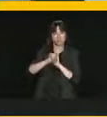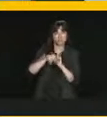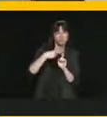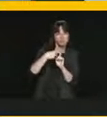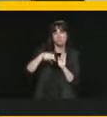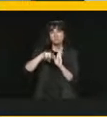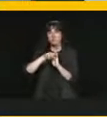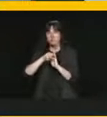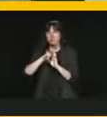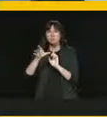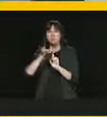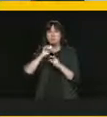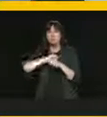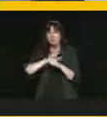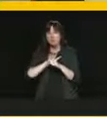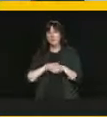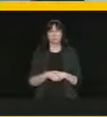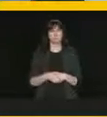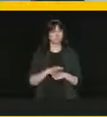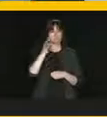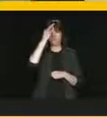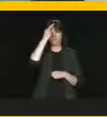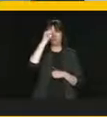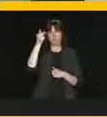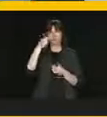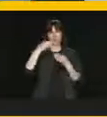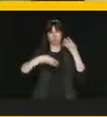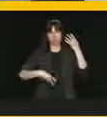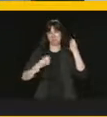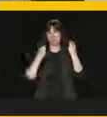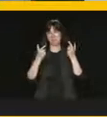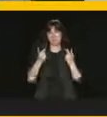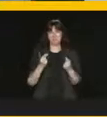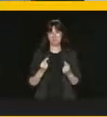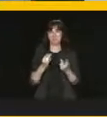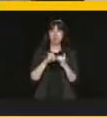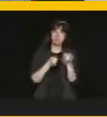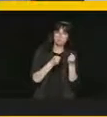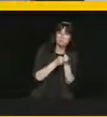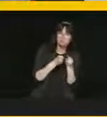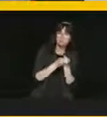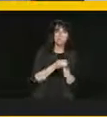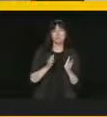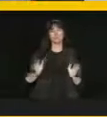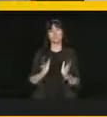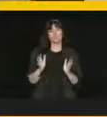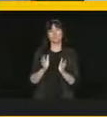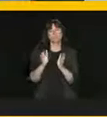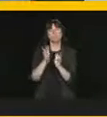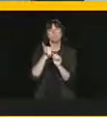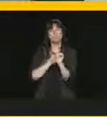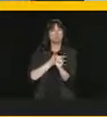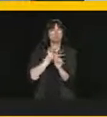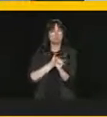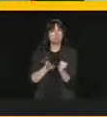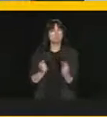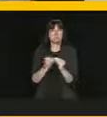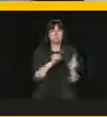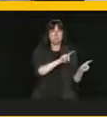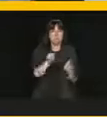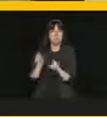There are many things that the federal government can do to support the testing protocols and capacities in the provinces, and we all need